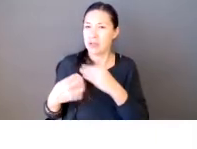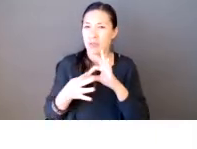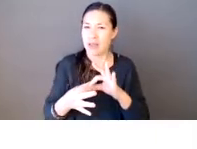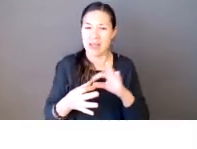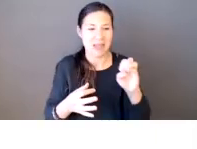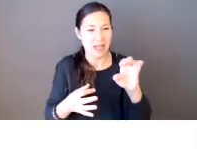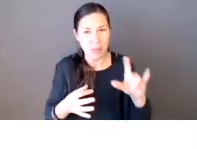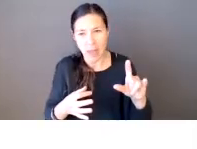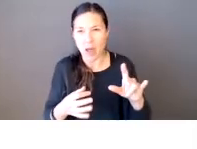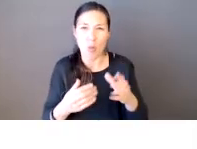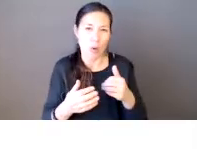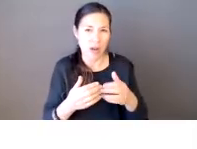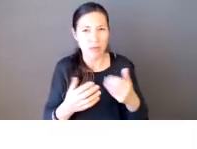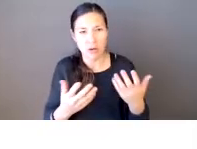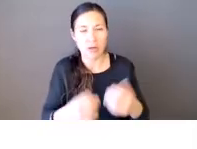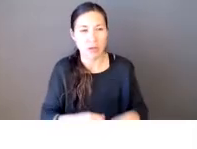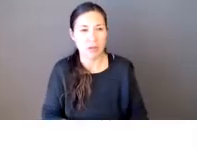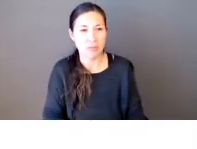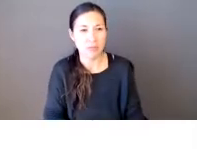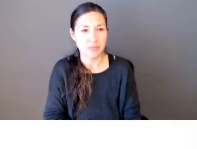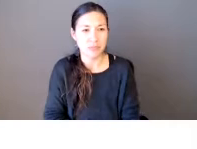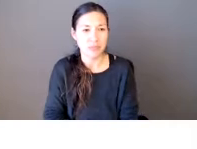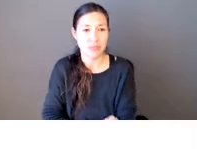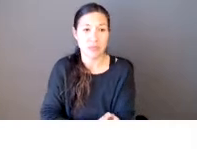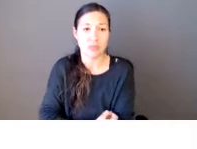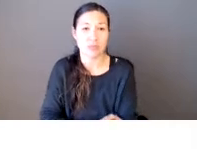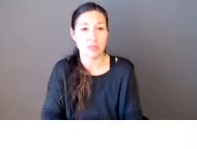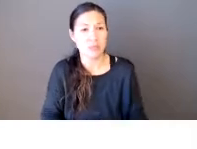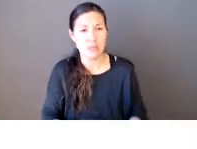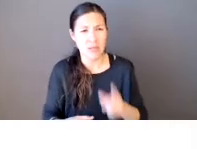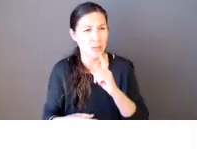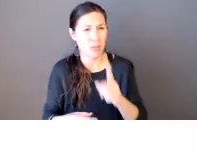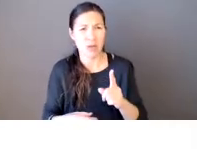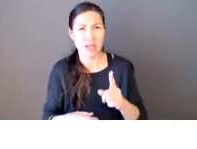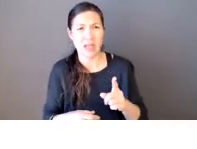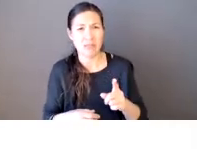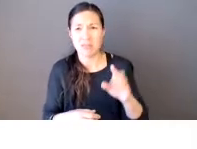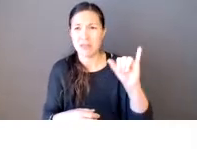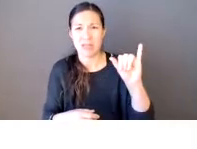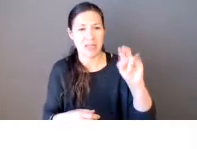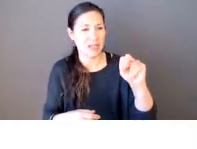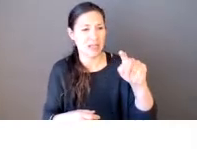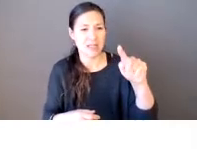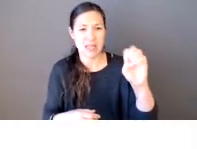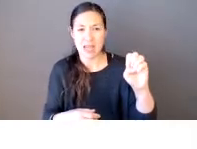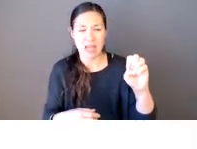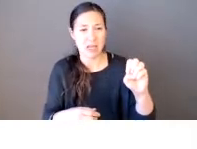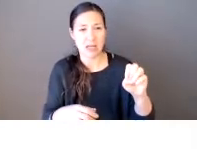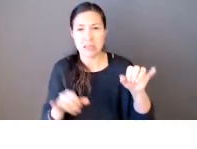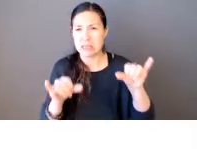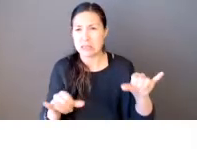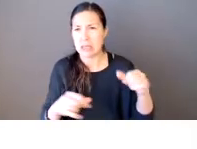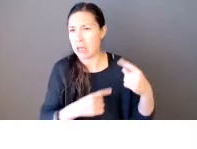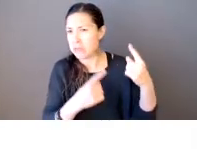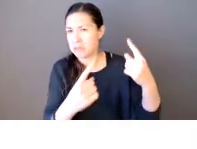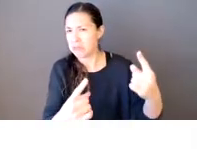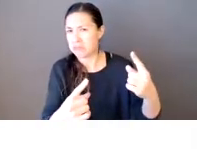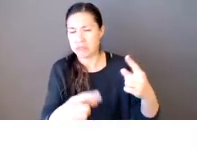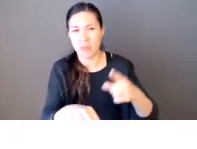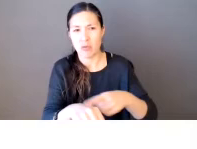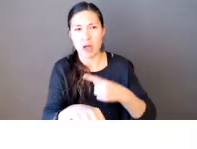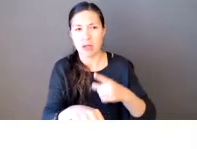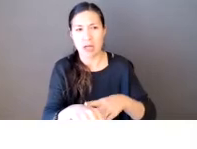general, though, the intake hasn't changed in the history of the program. We want as much information as you can give us. Certainly